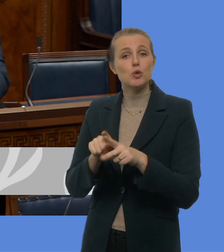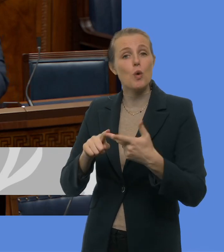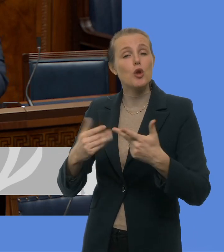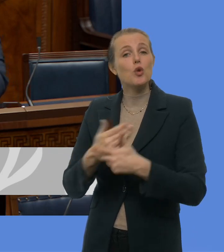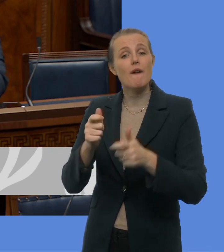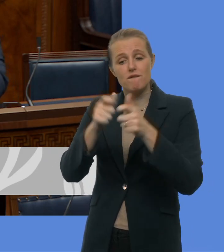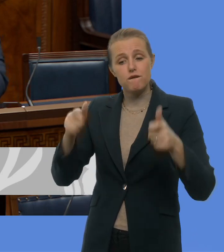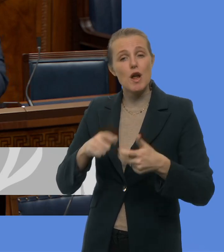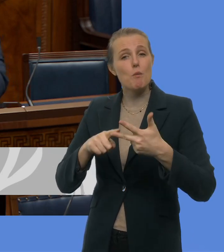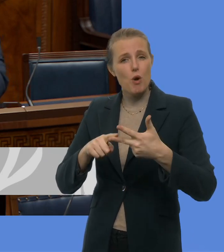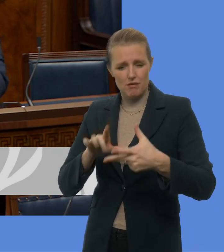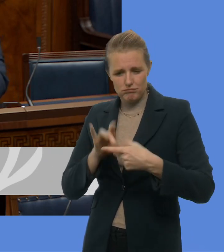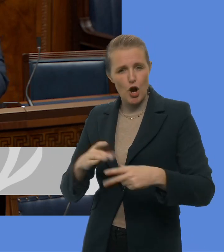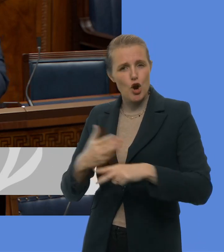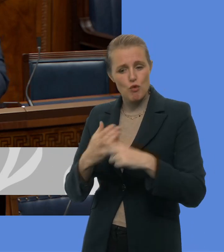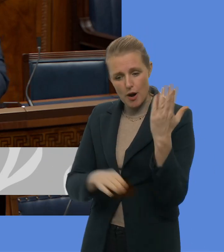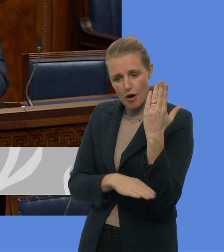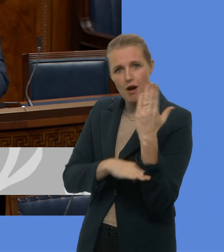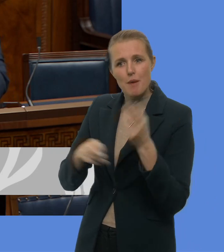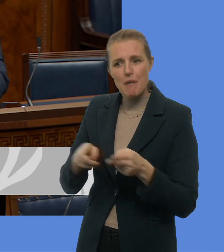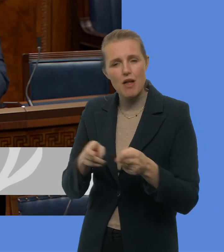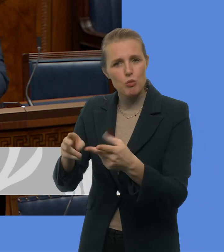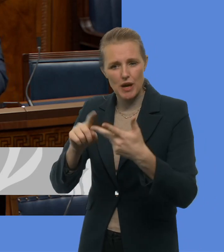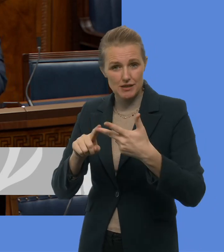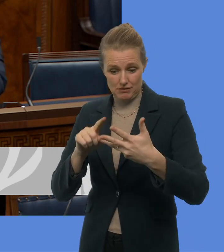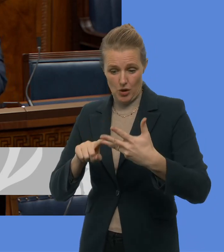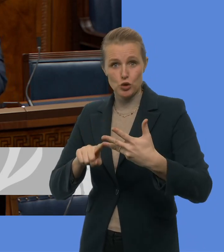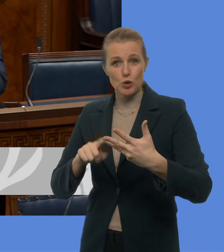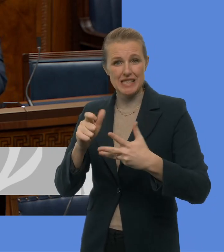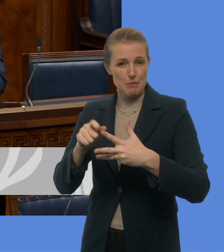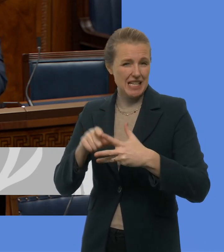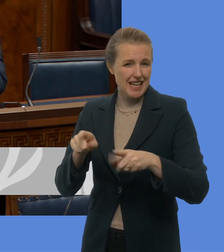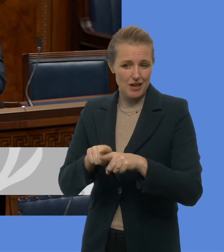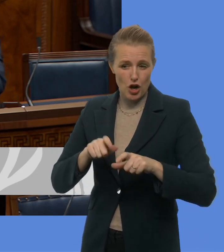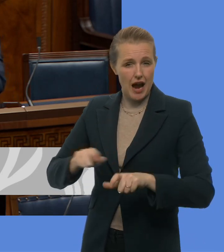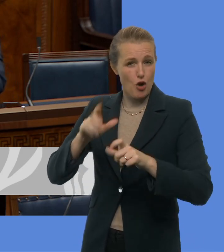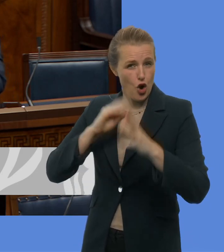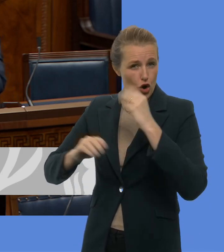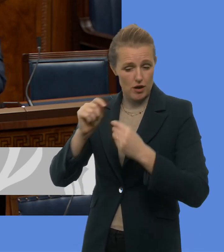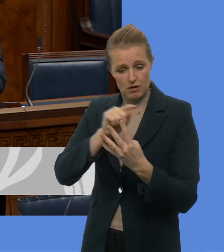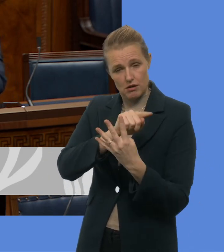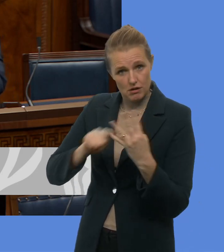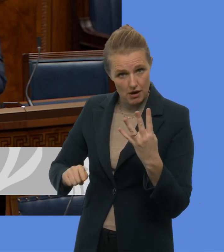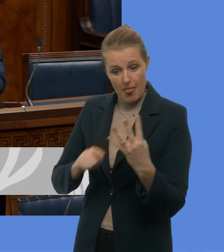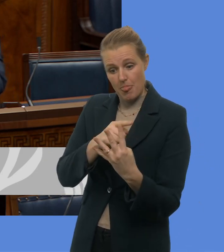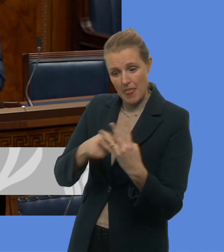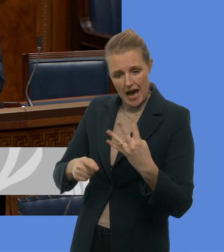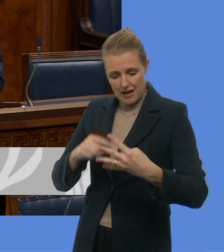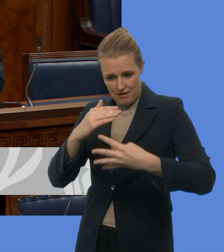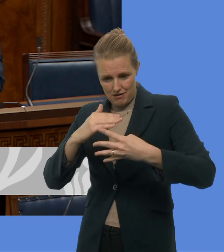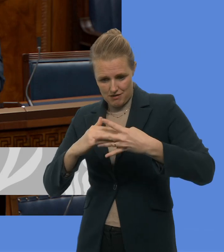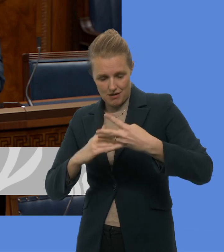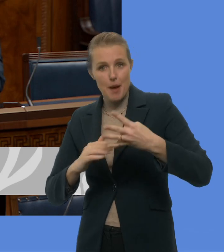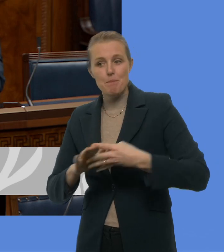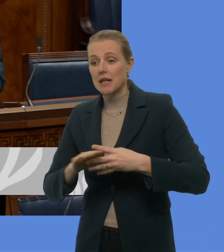which includes career pathways, and a continuous learning framework. These will all support the career progression of social care practitioners, and